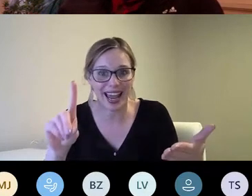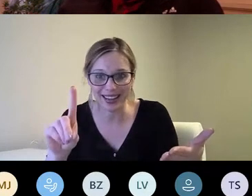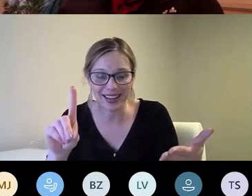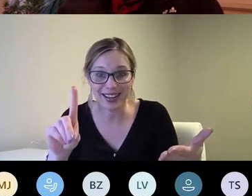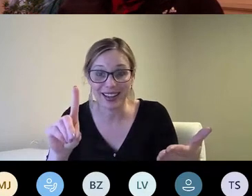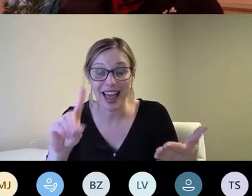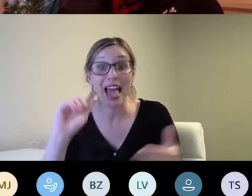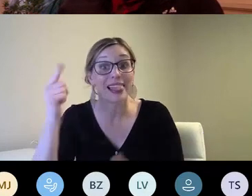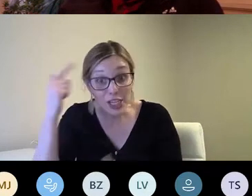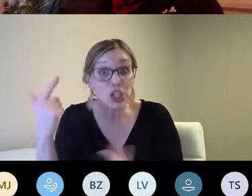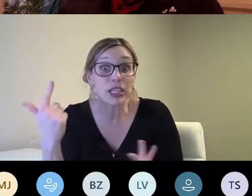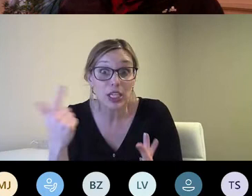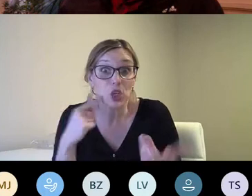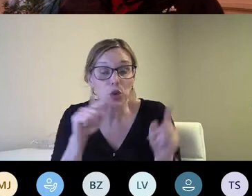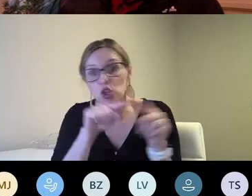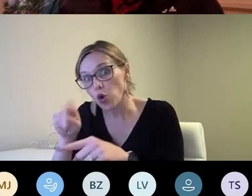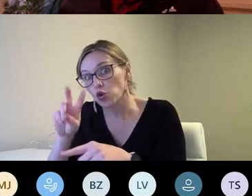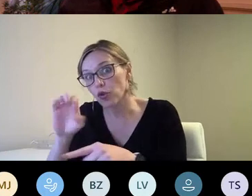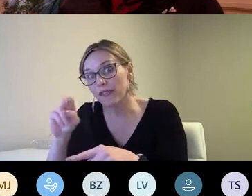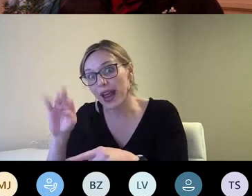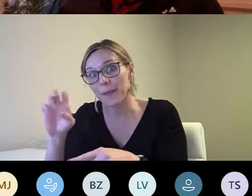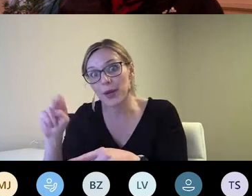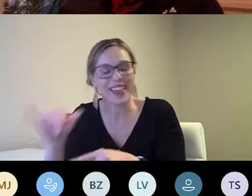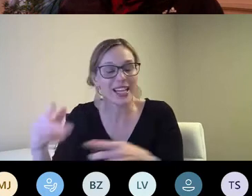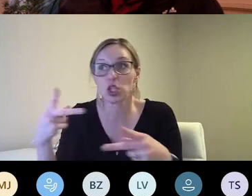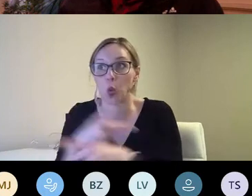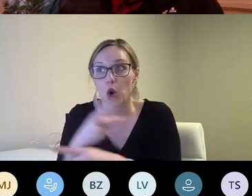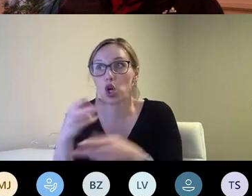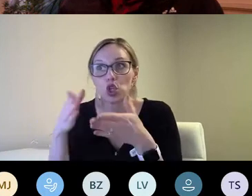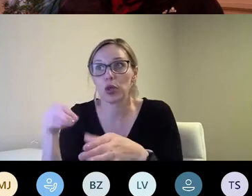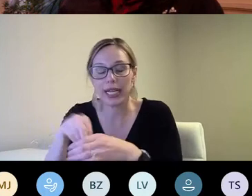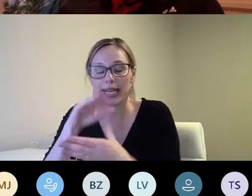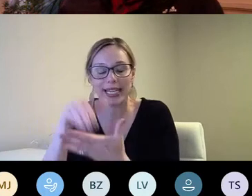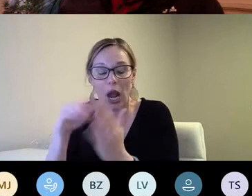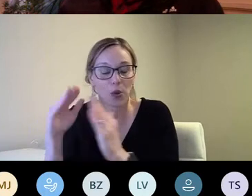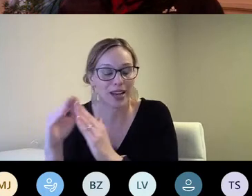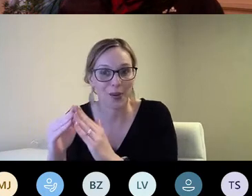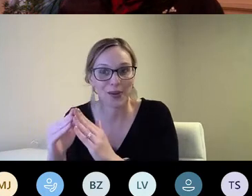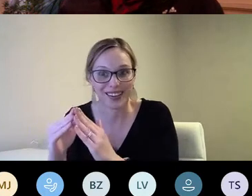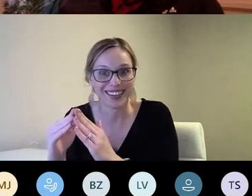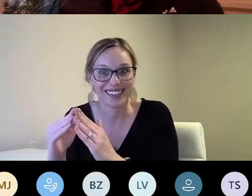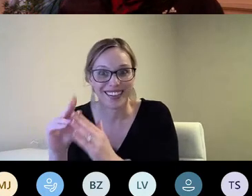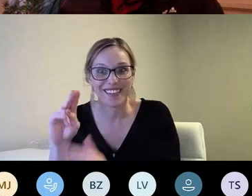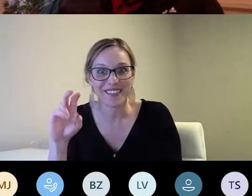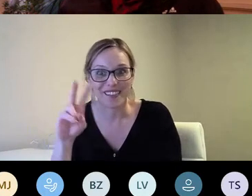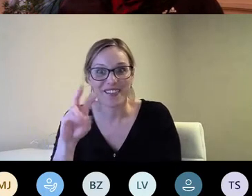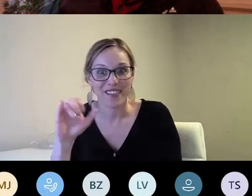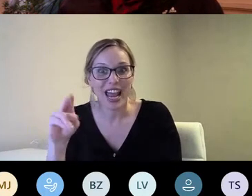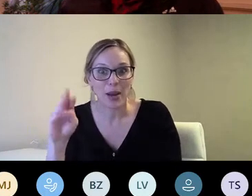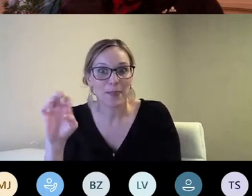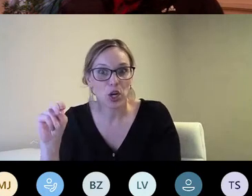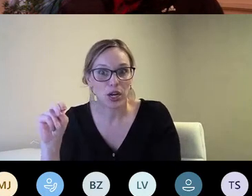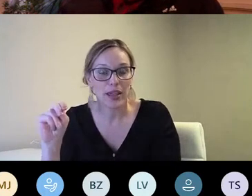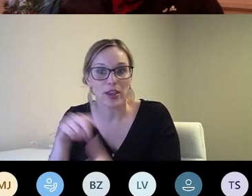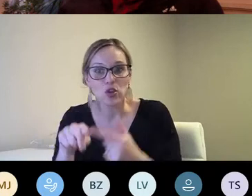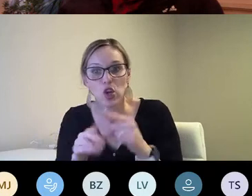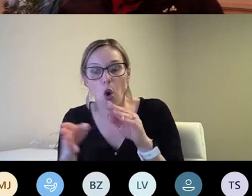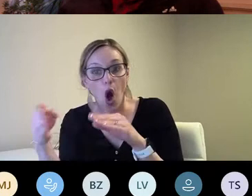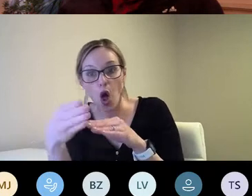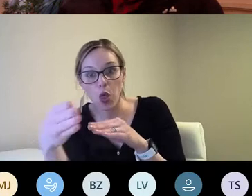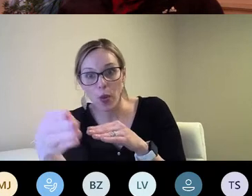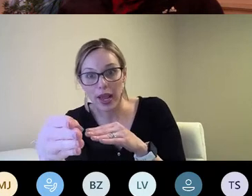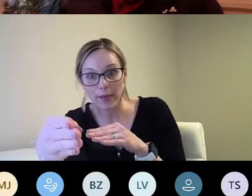Logically, you would go Van Buren because that's the worst street in downtown to ride on, and then you could even go all the way up,